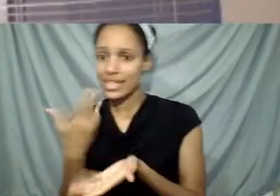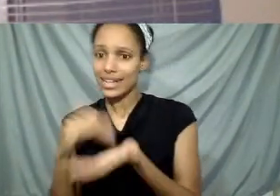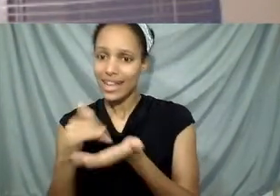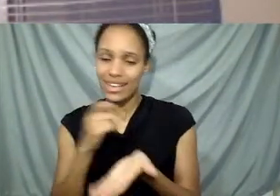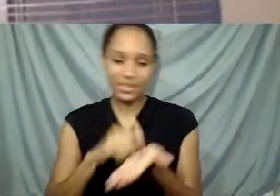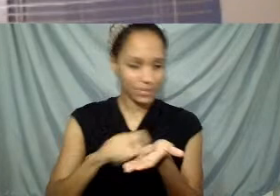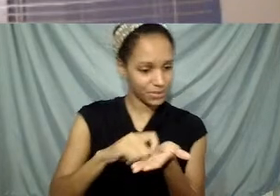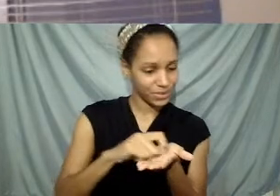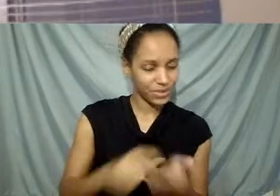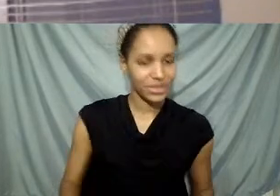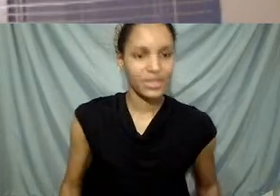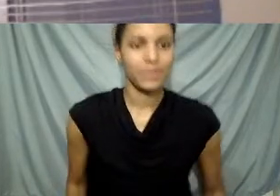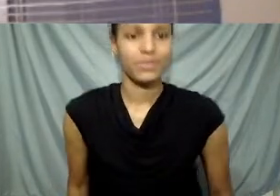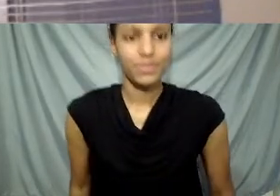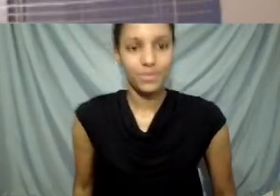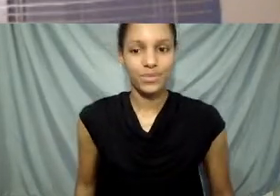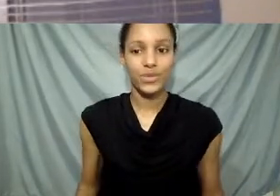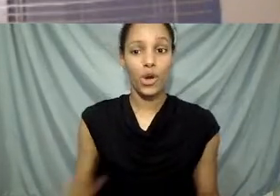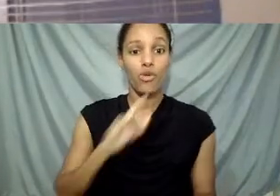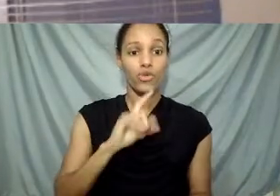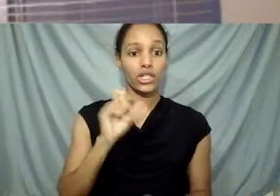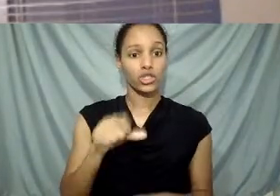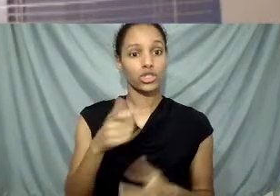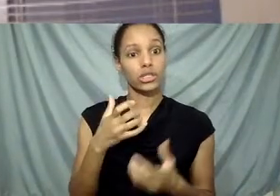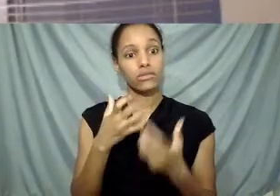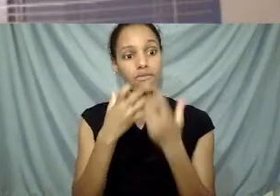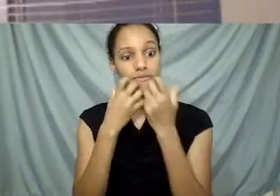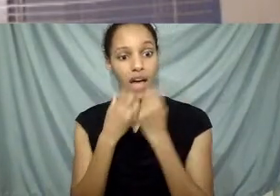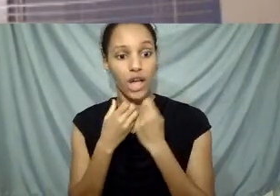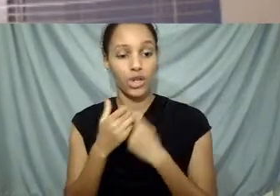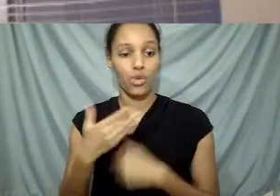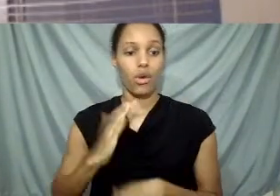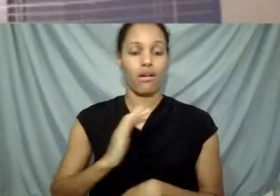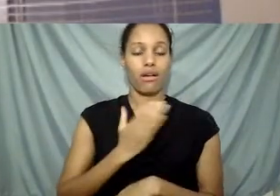our differences and also